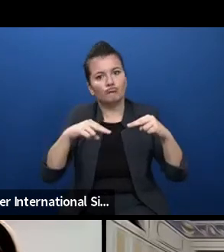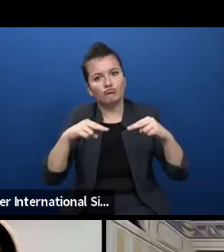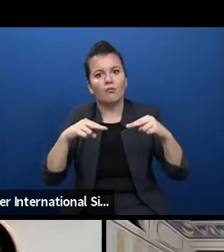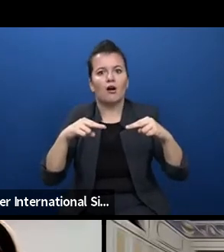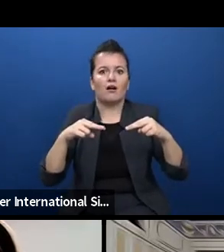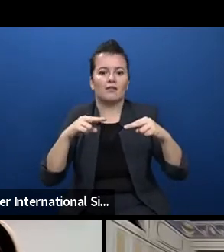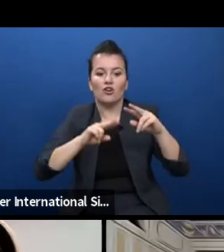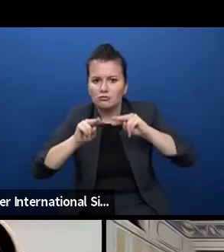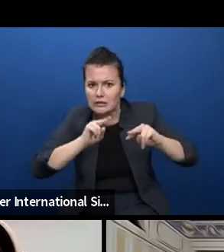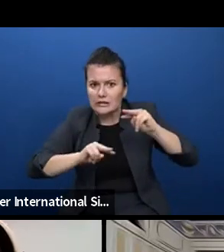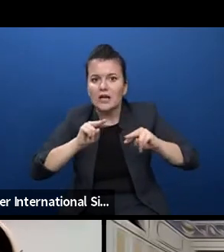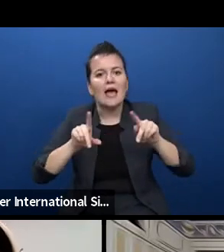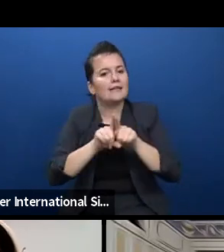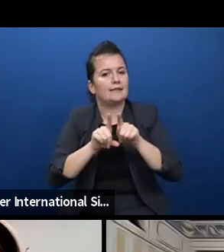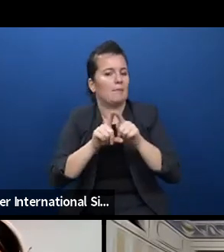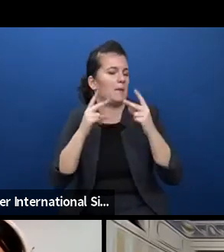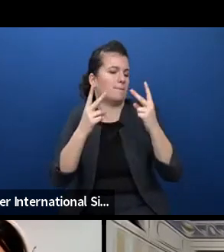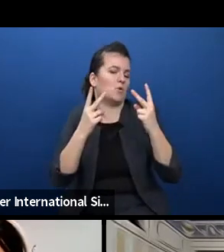Okay.